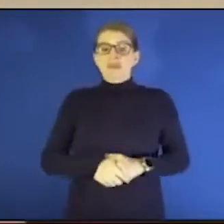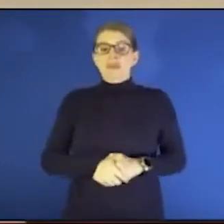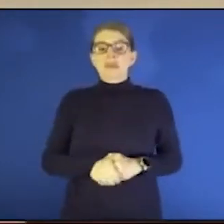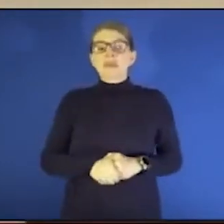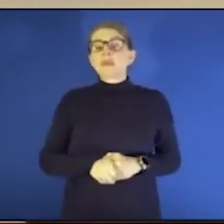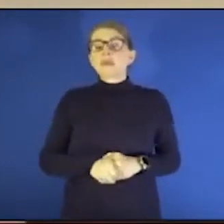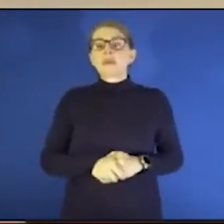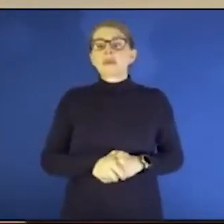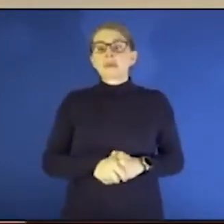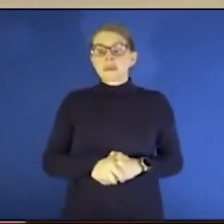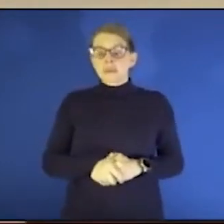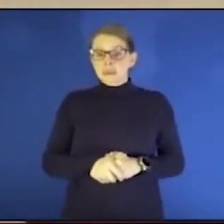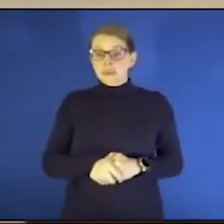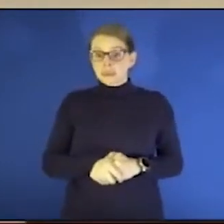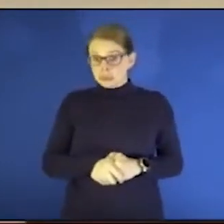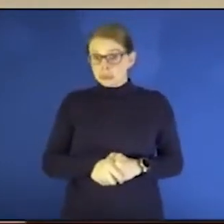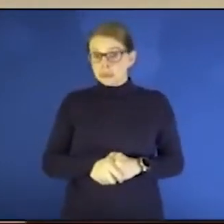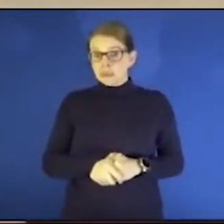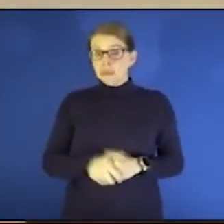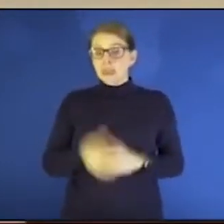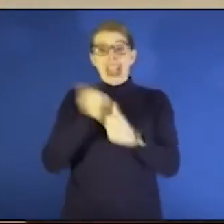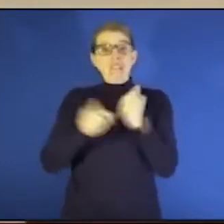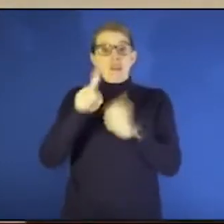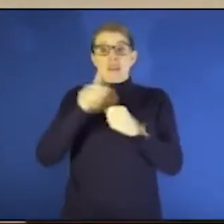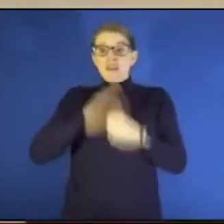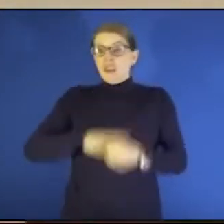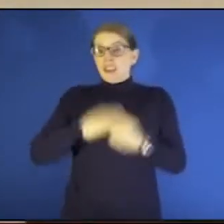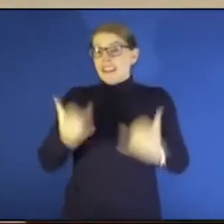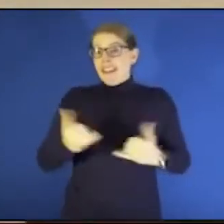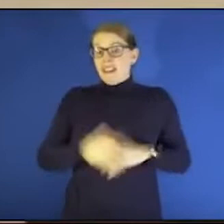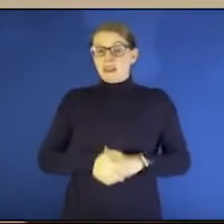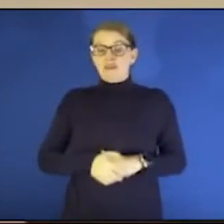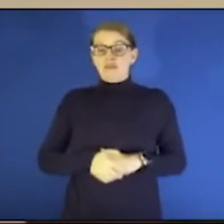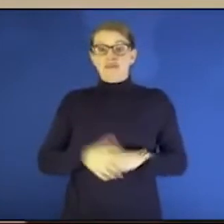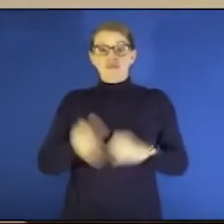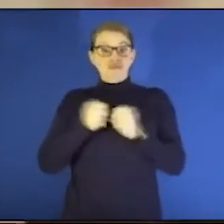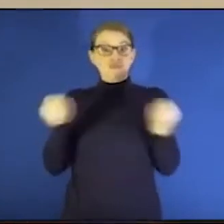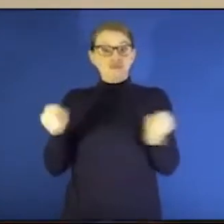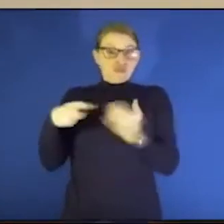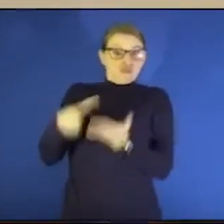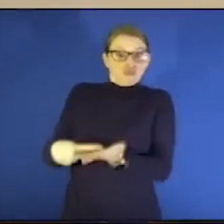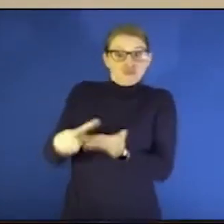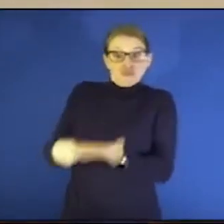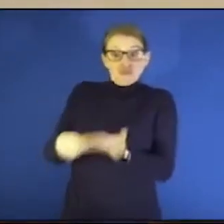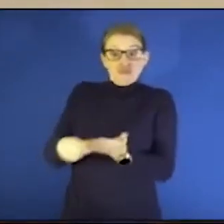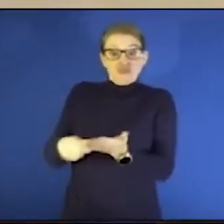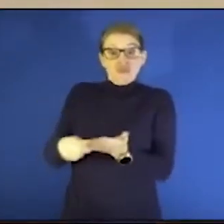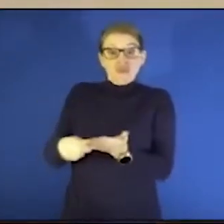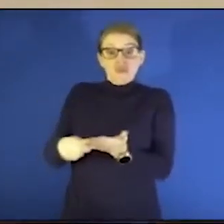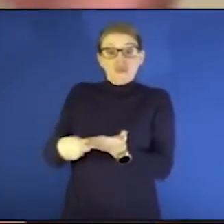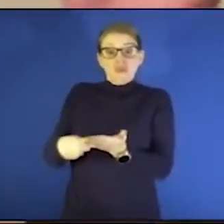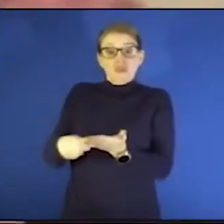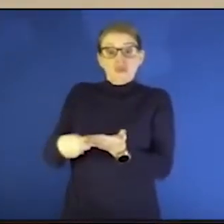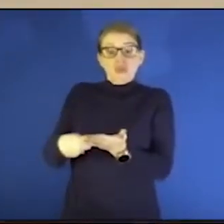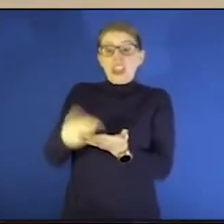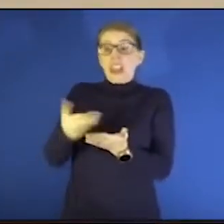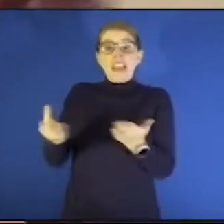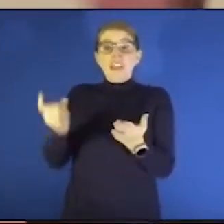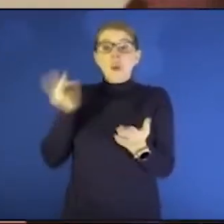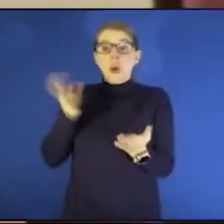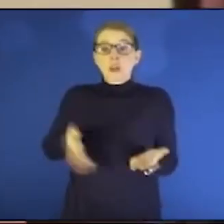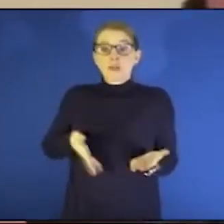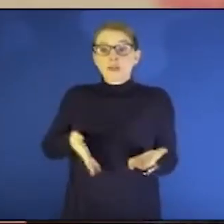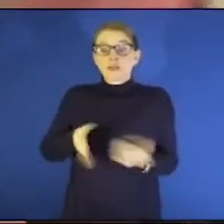kid and everyone's stressed out now, having that open, honest conversation because like things are horrible. Things are